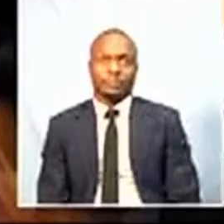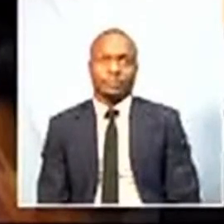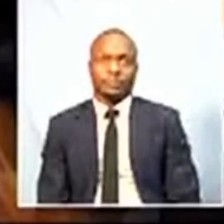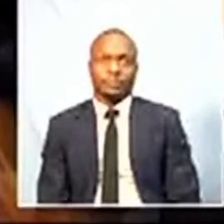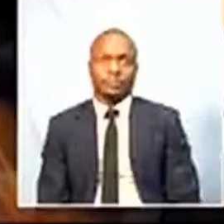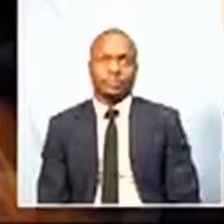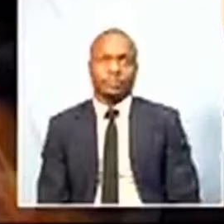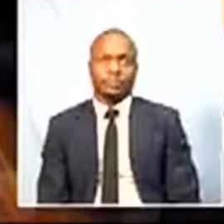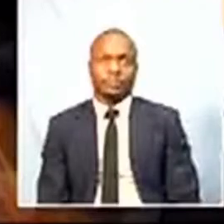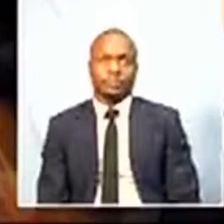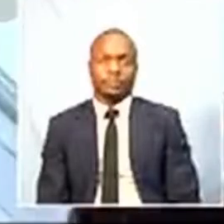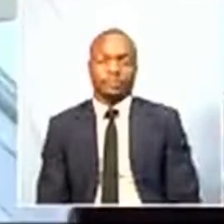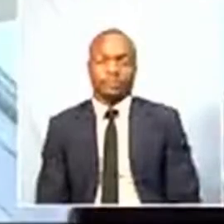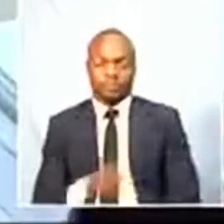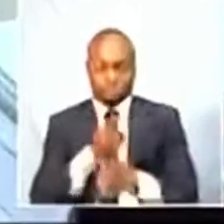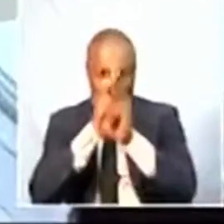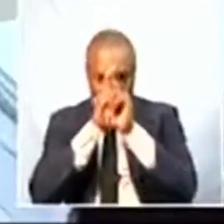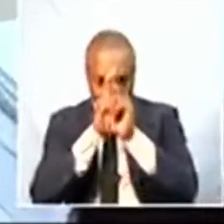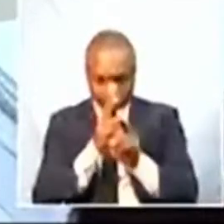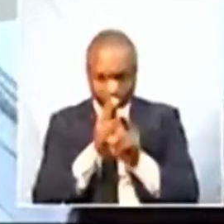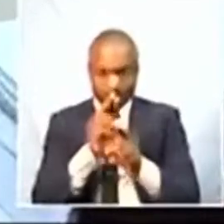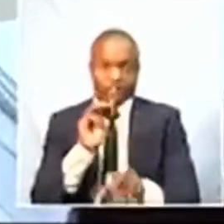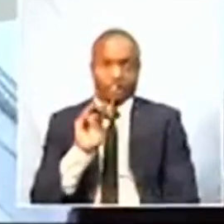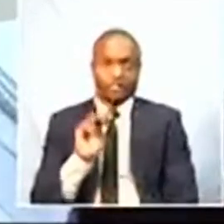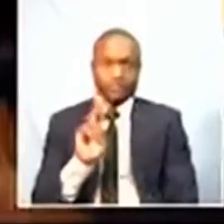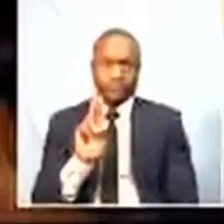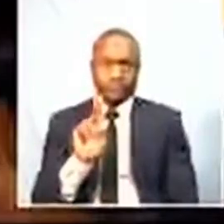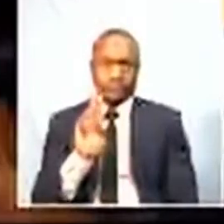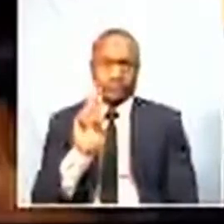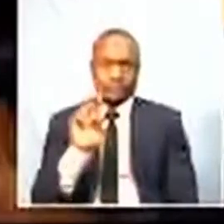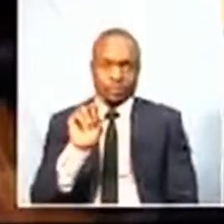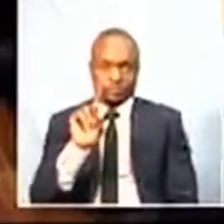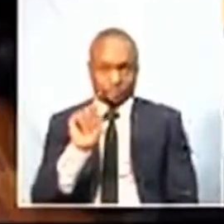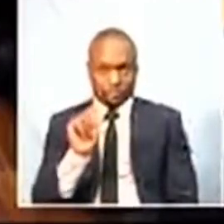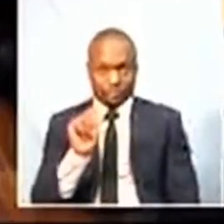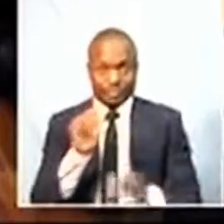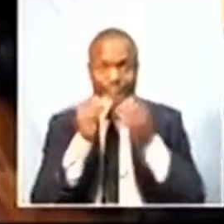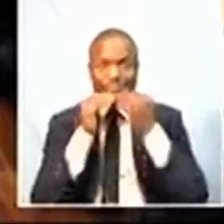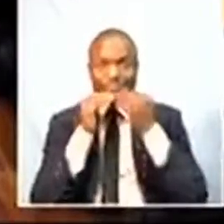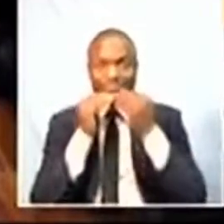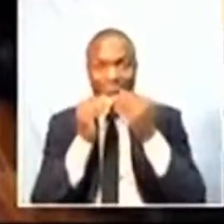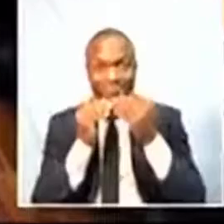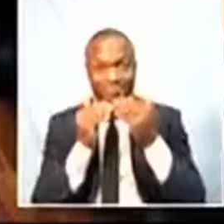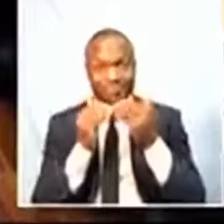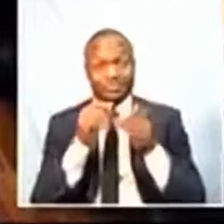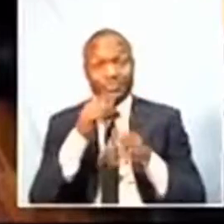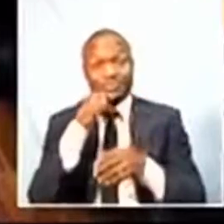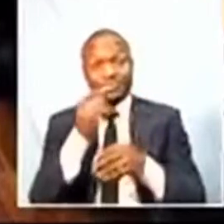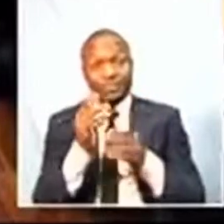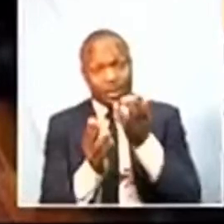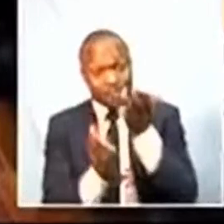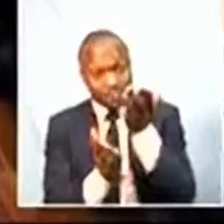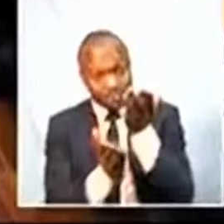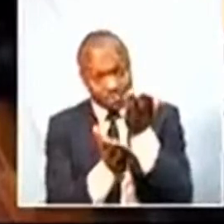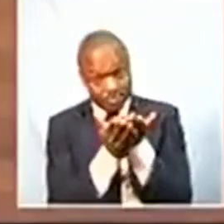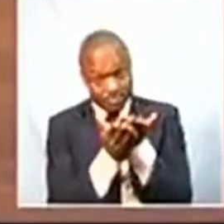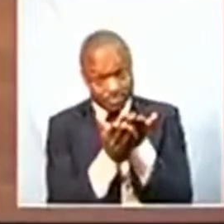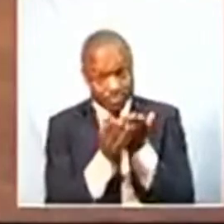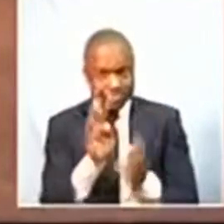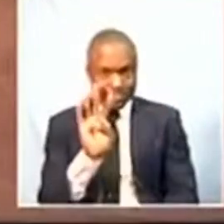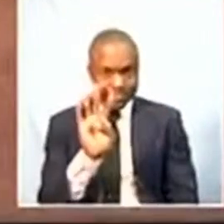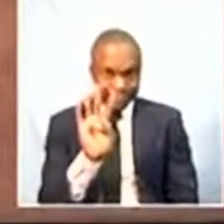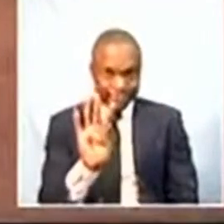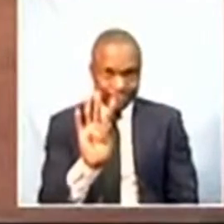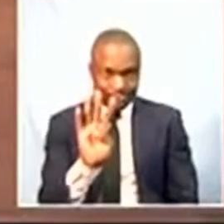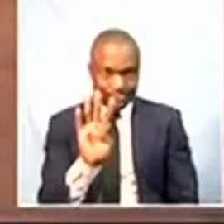Chairperson. Honorable Mulunda. Thank you very much. You said Appendix 4?